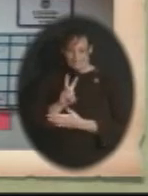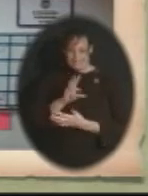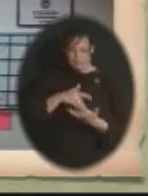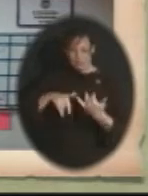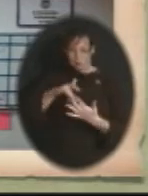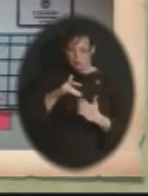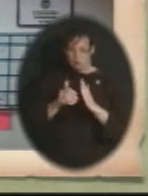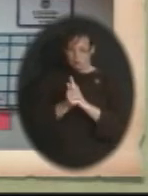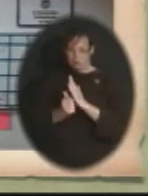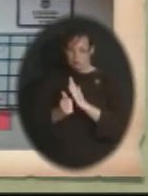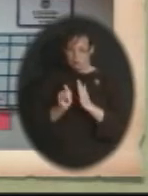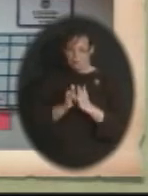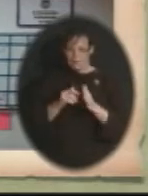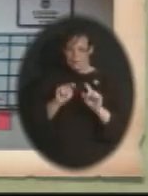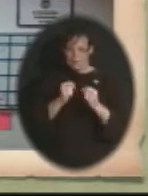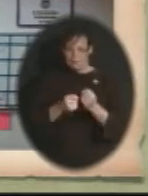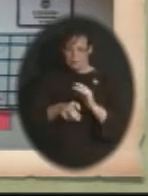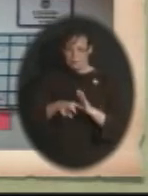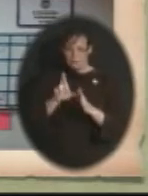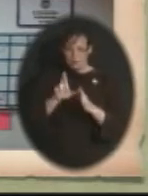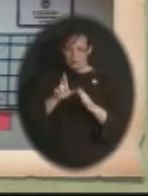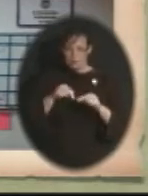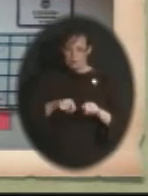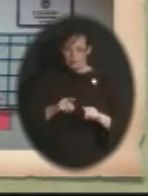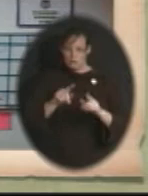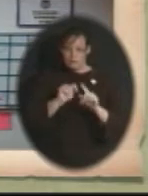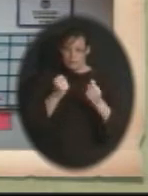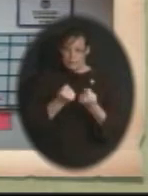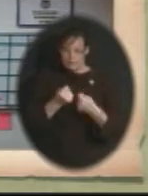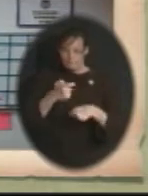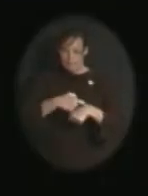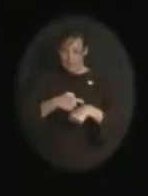skills that a team's reviewing during one of their team times.